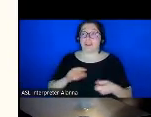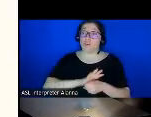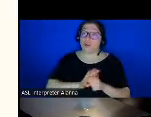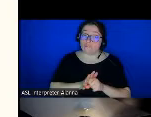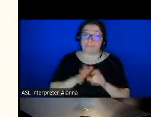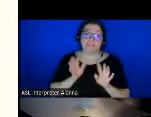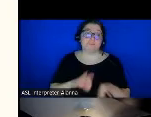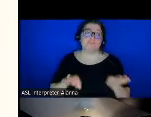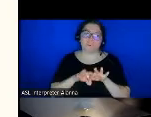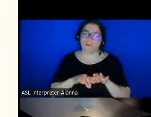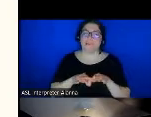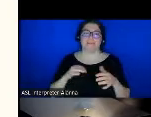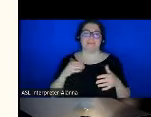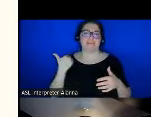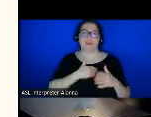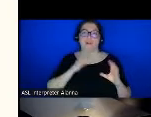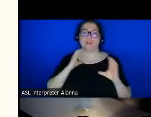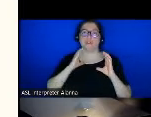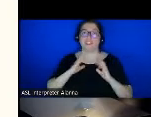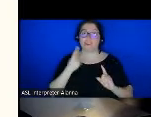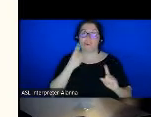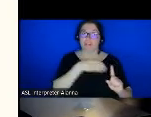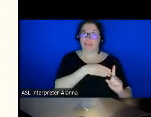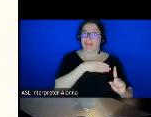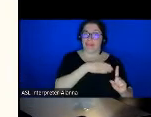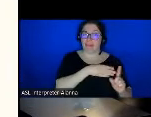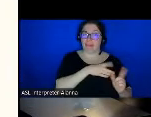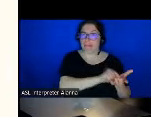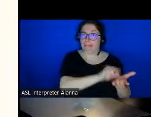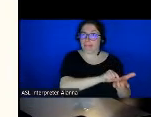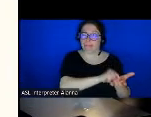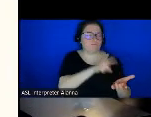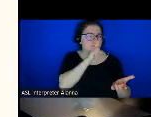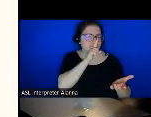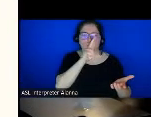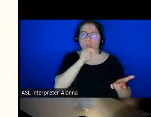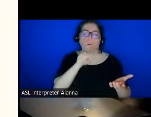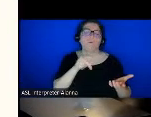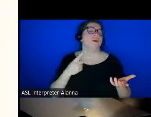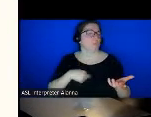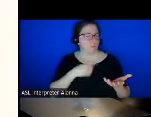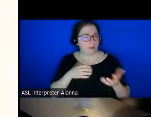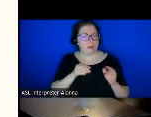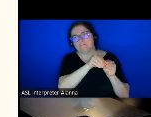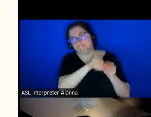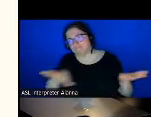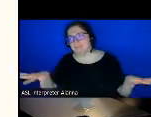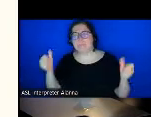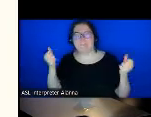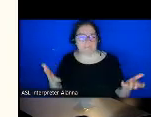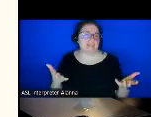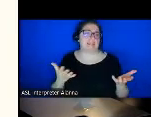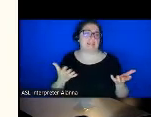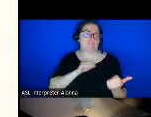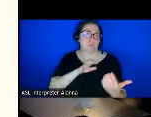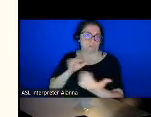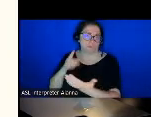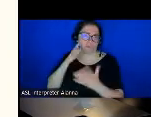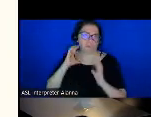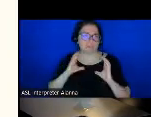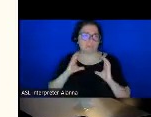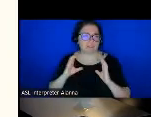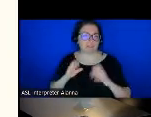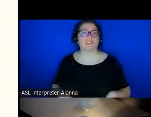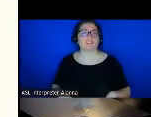communication outreach mediums um we have always had a fluent native speaker review all of our materials for accuracy and clarity